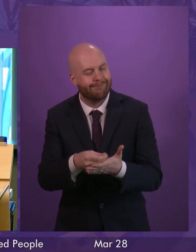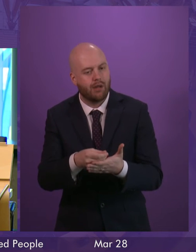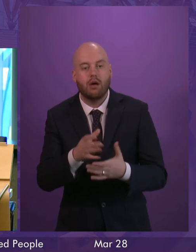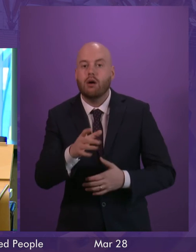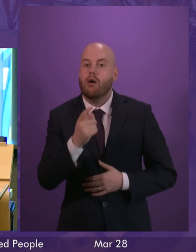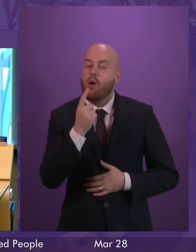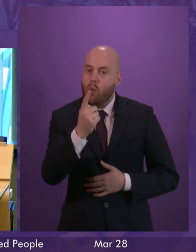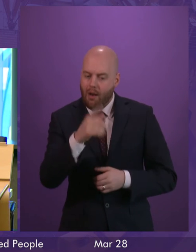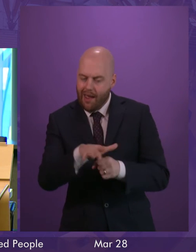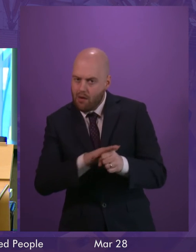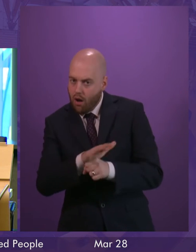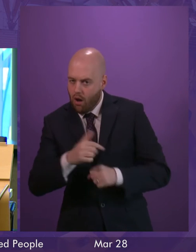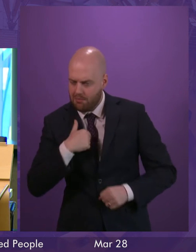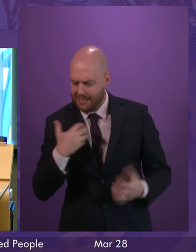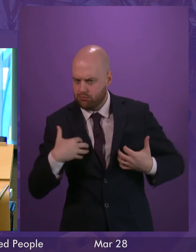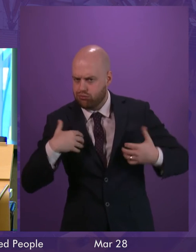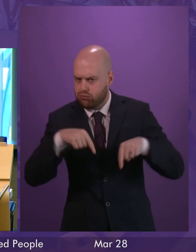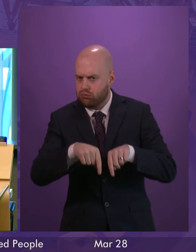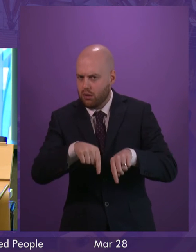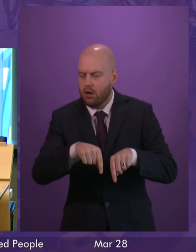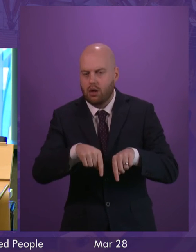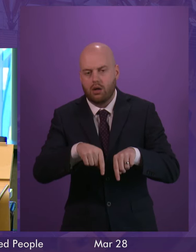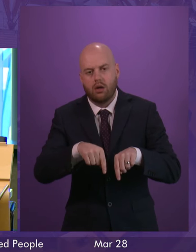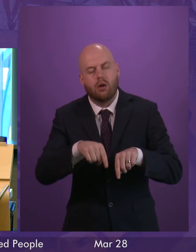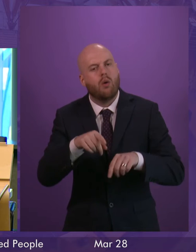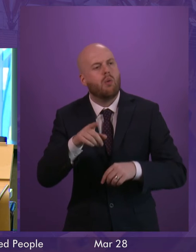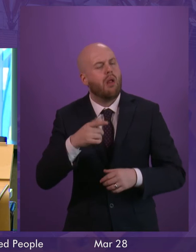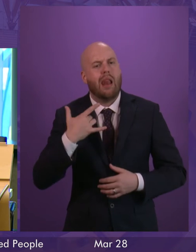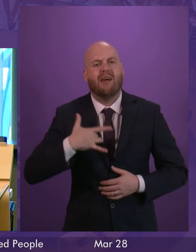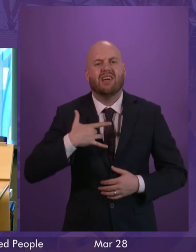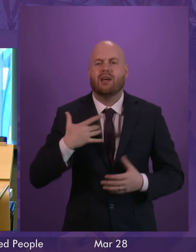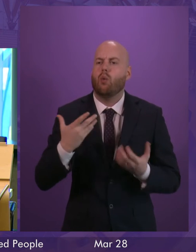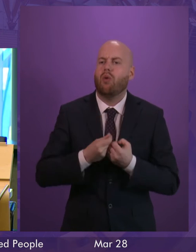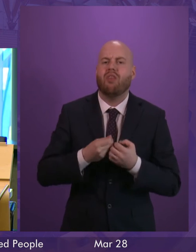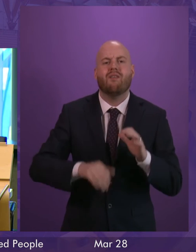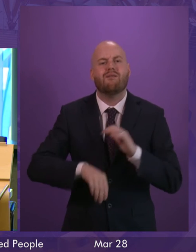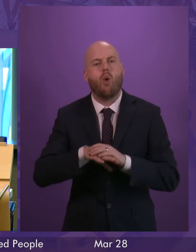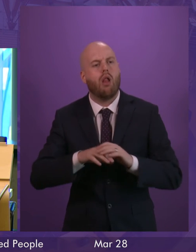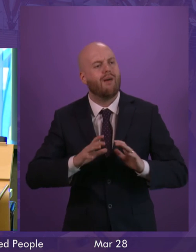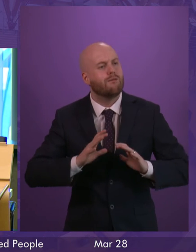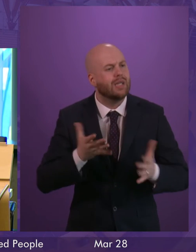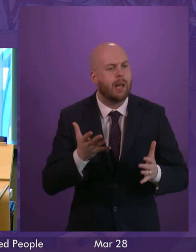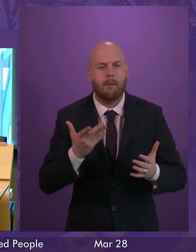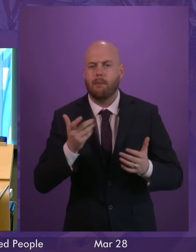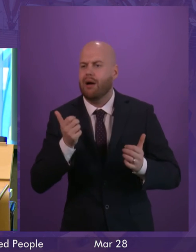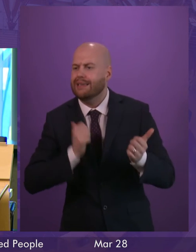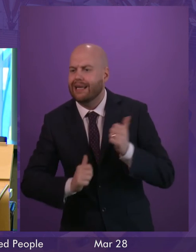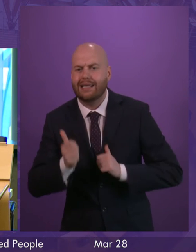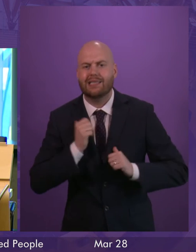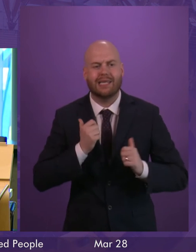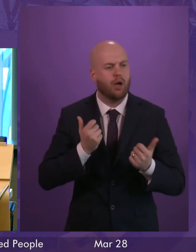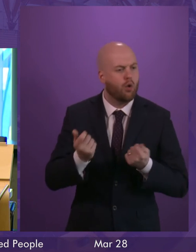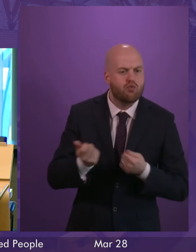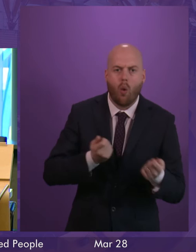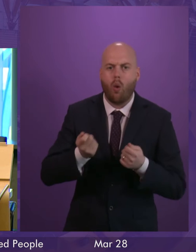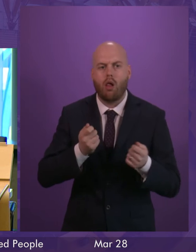rights that I'm interested in is what is living with full freedom, choice, dignity and control looks like when it comes to a